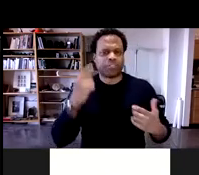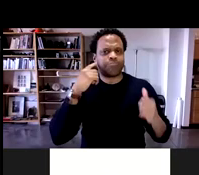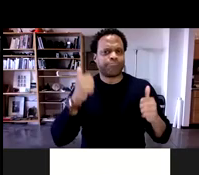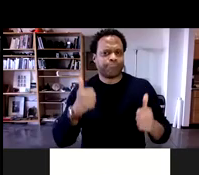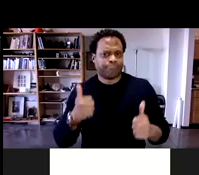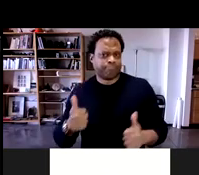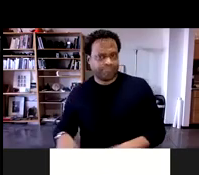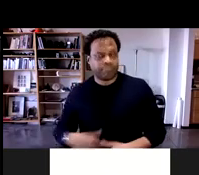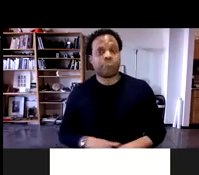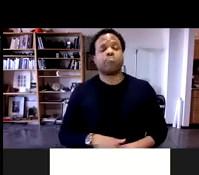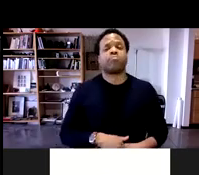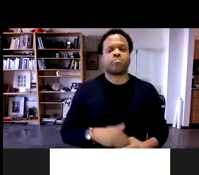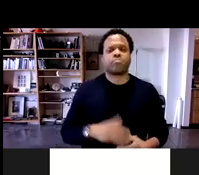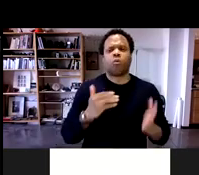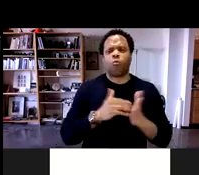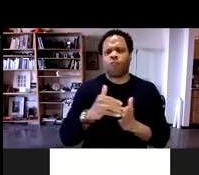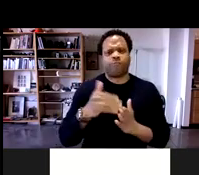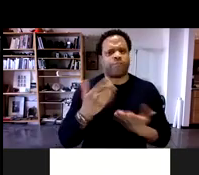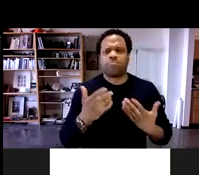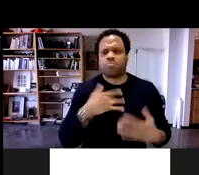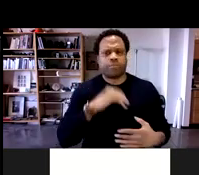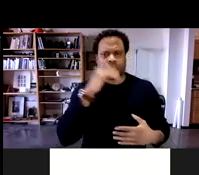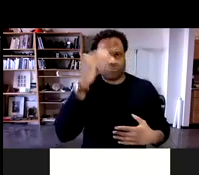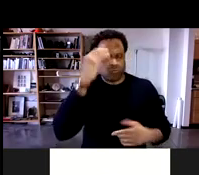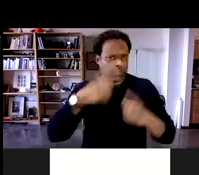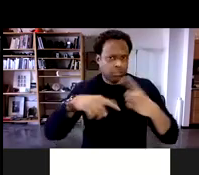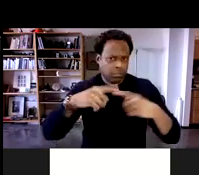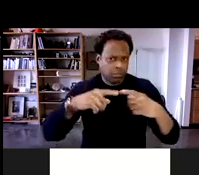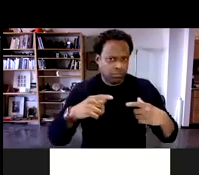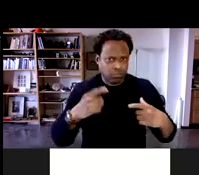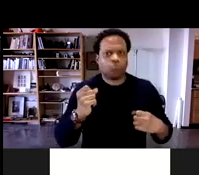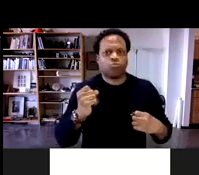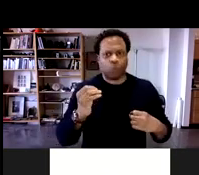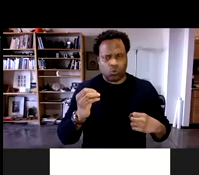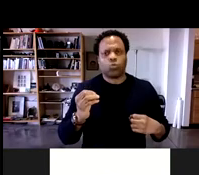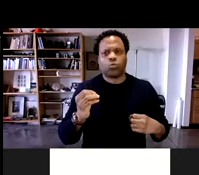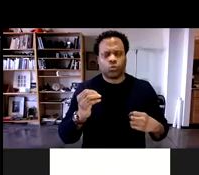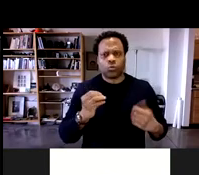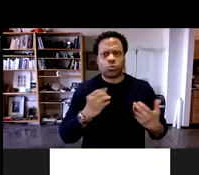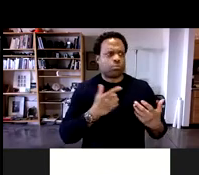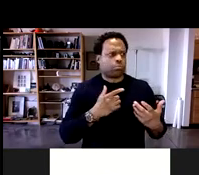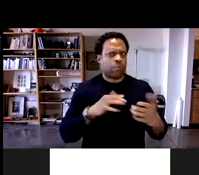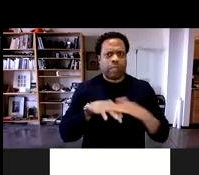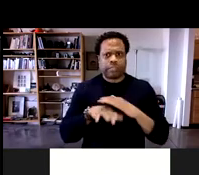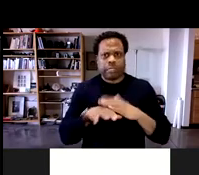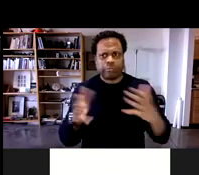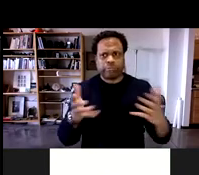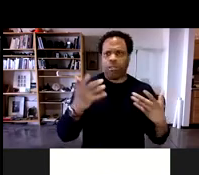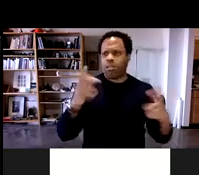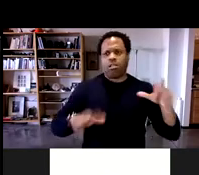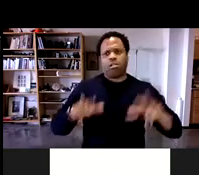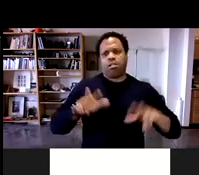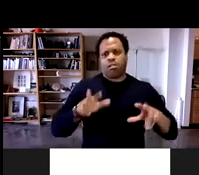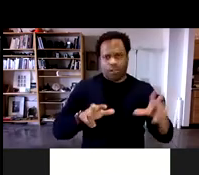somebody is like was above 18 or later and they started losing their hearing. Typically, those people don't